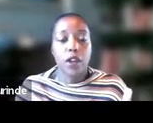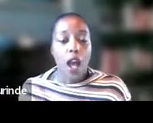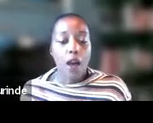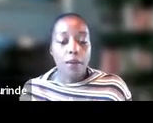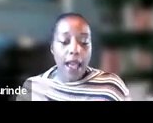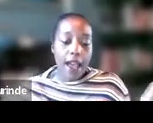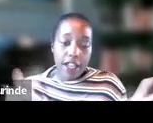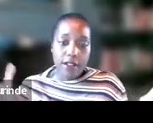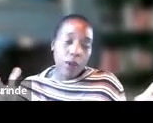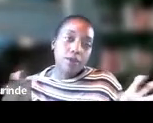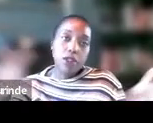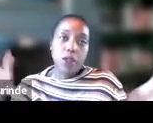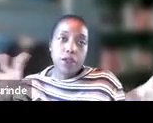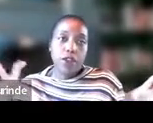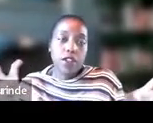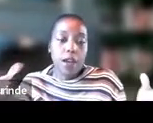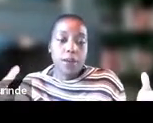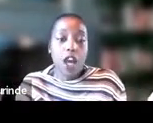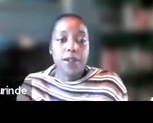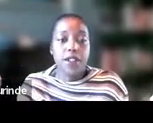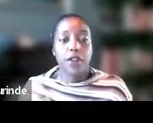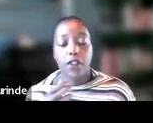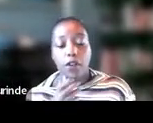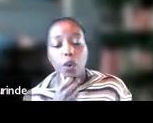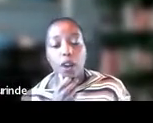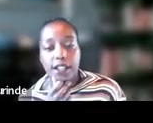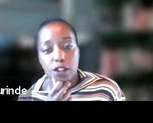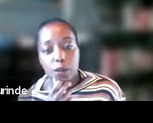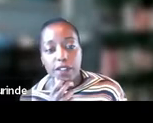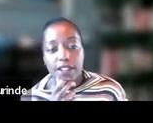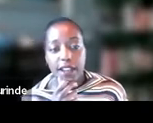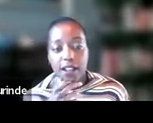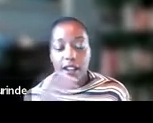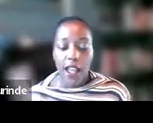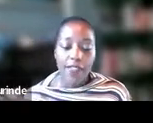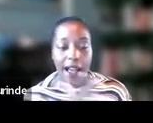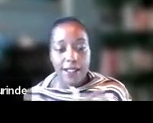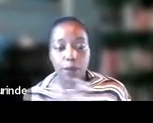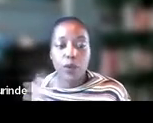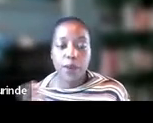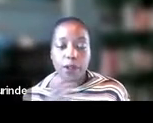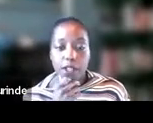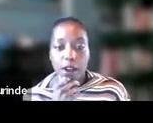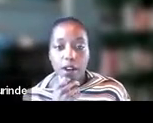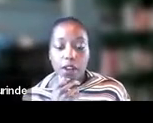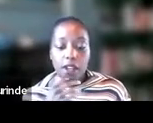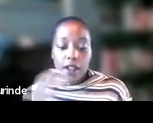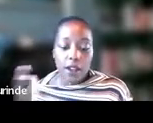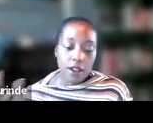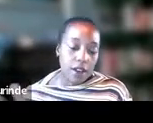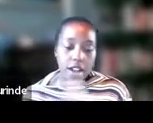different areas, well, two different types of organisation within the sector. And that supports building kind